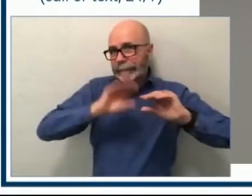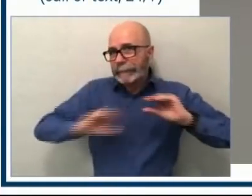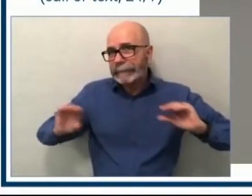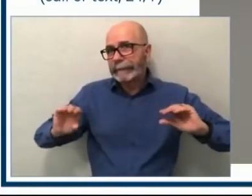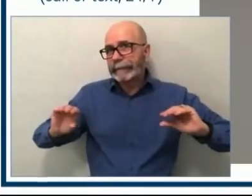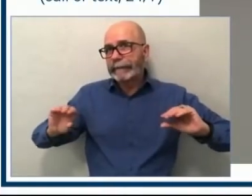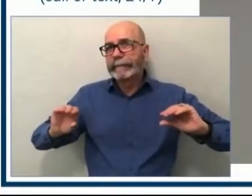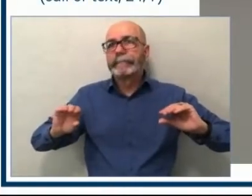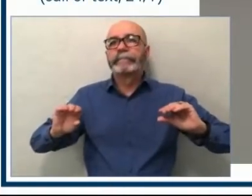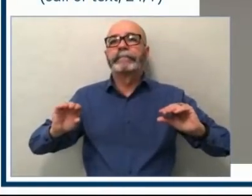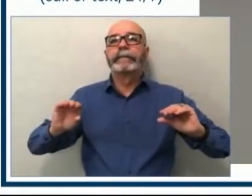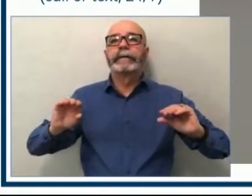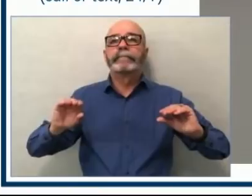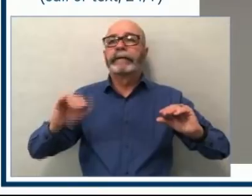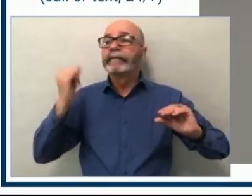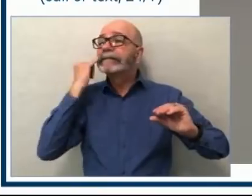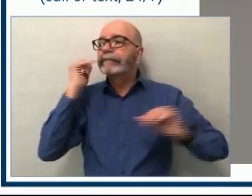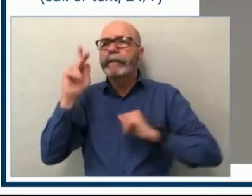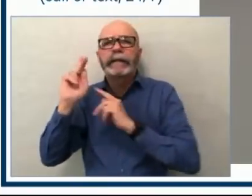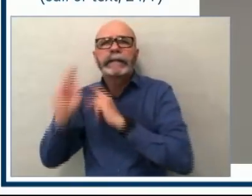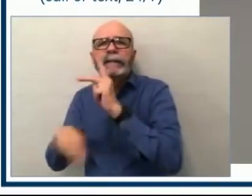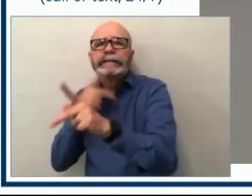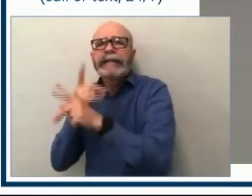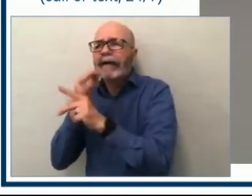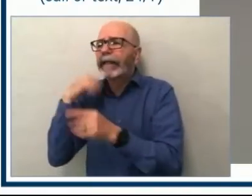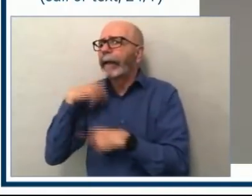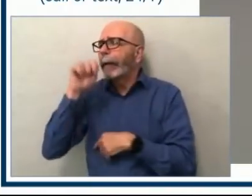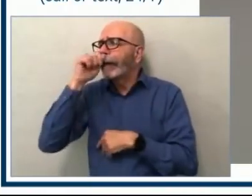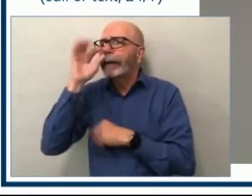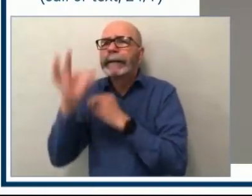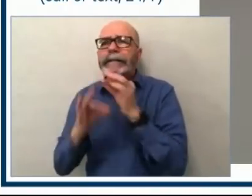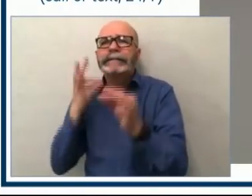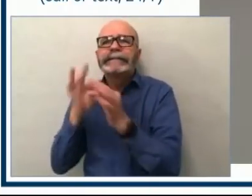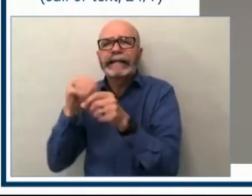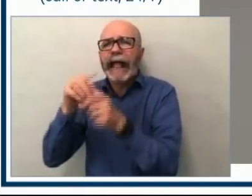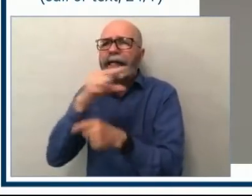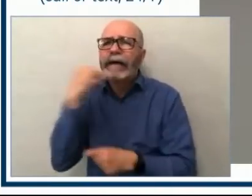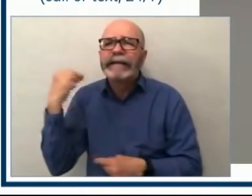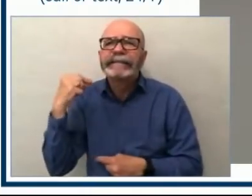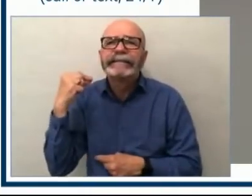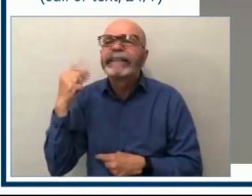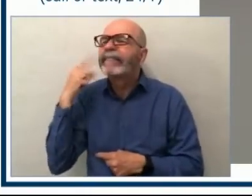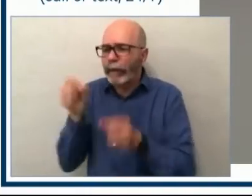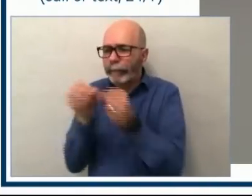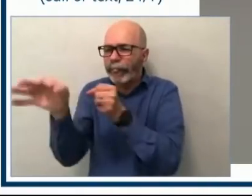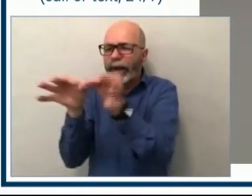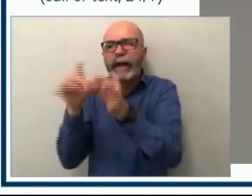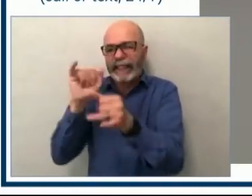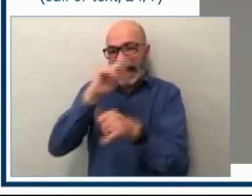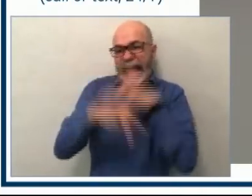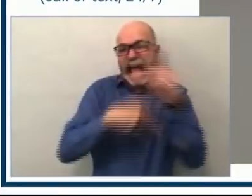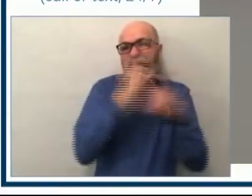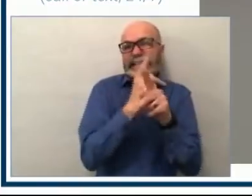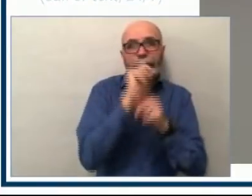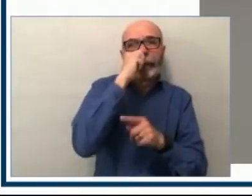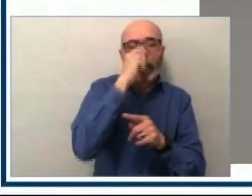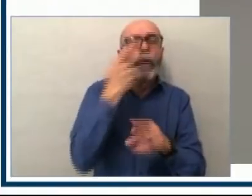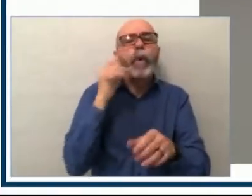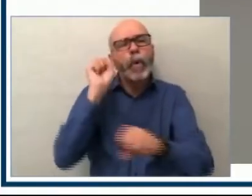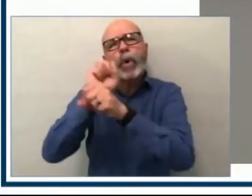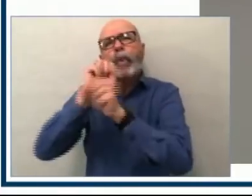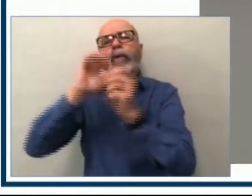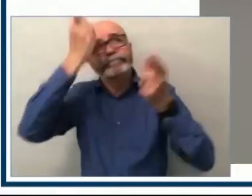here in our Halifax lab. And we're also very interested in how we might be able to do this in partnership with Prince Edward Island and New Brunswick as